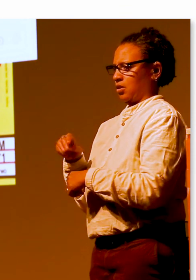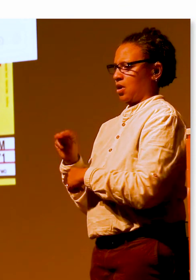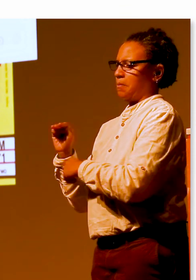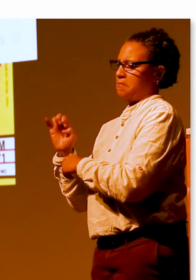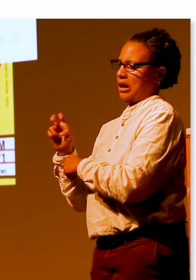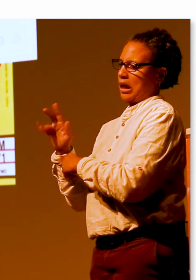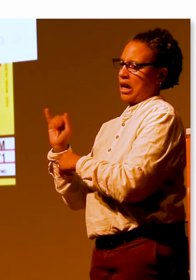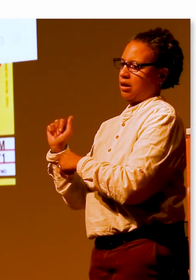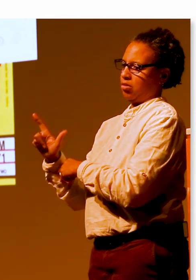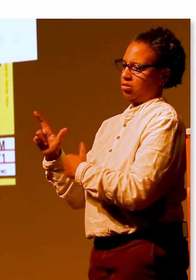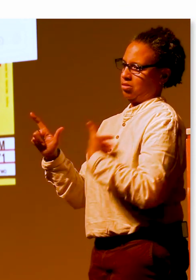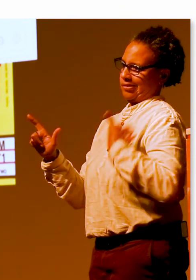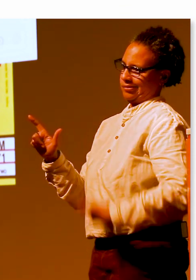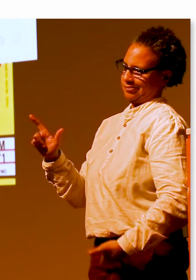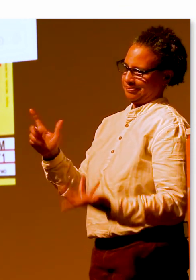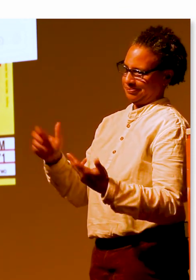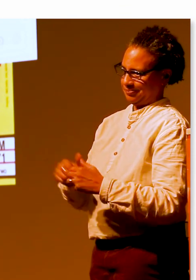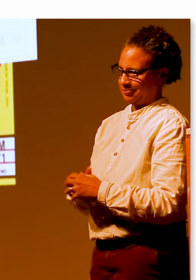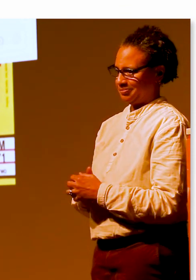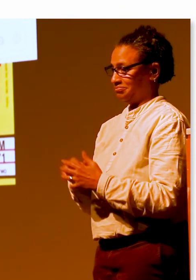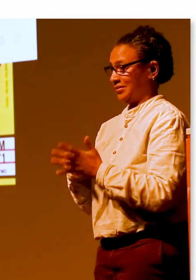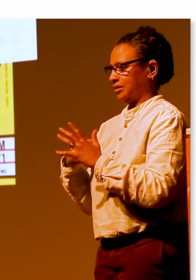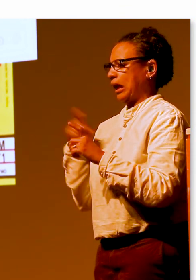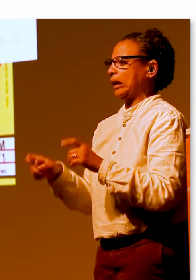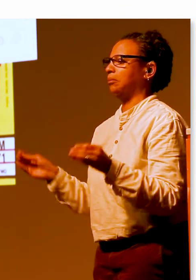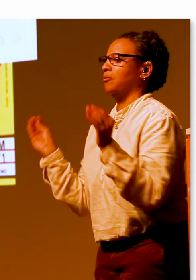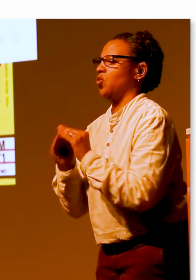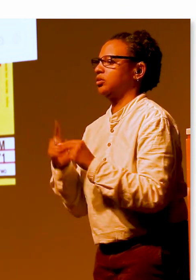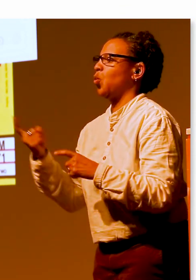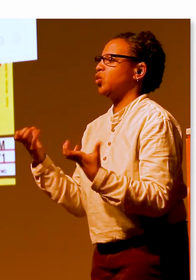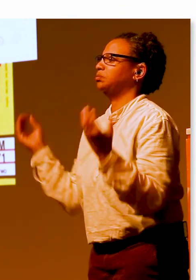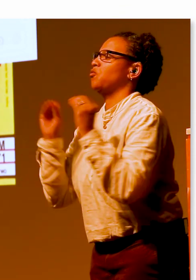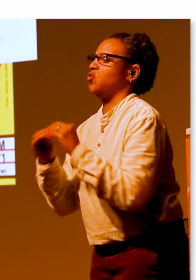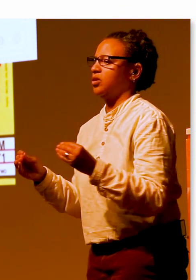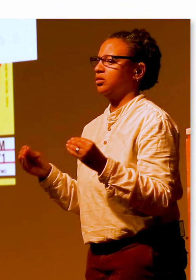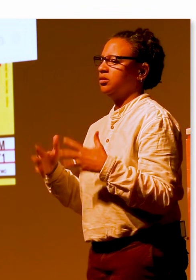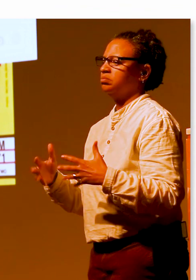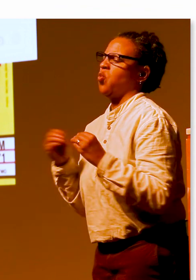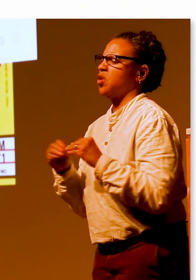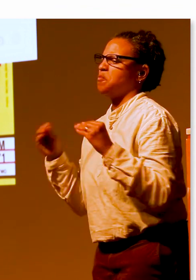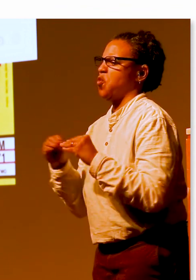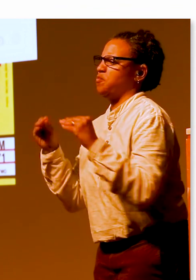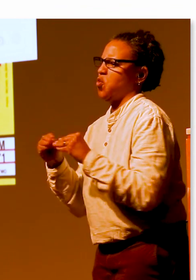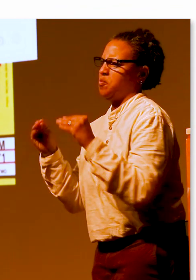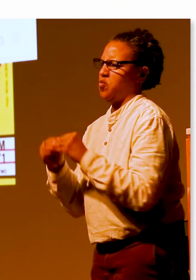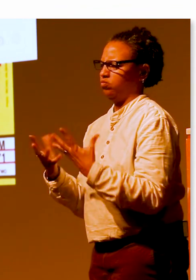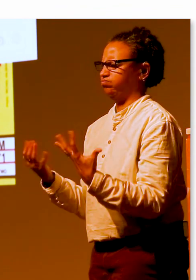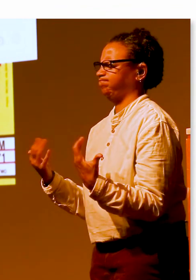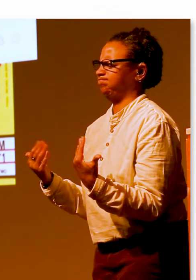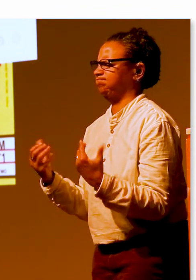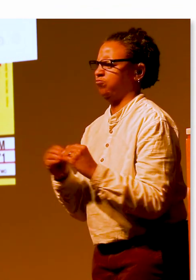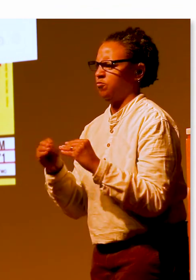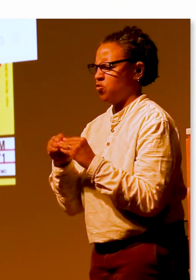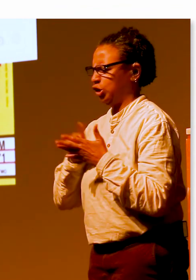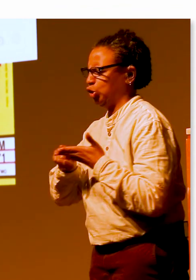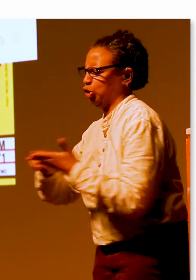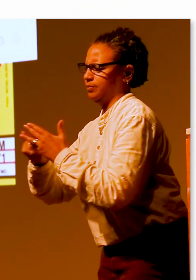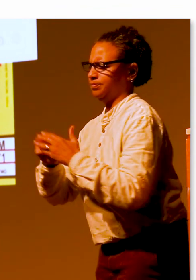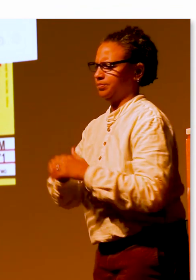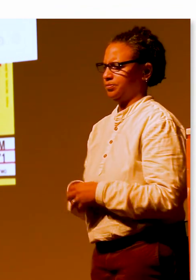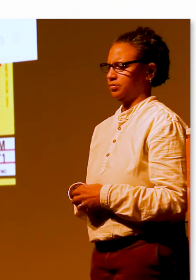old, and I was like, I need more. I'm really angry about it. It has to happen right now. And while I was back on